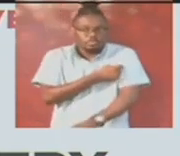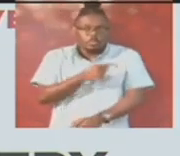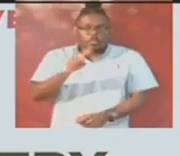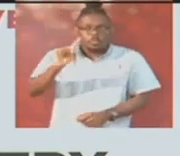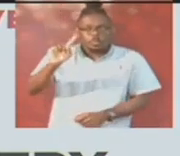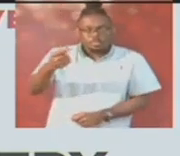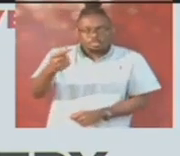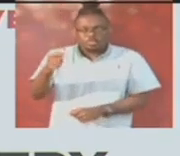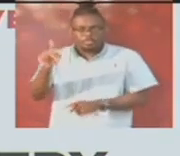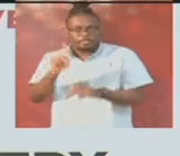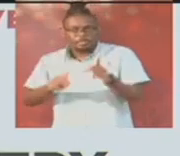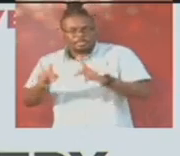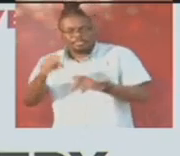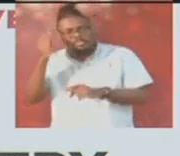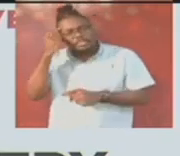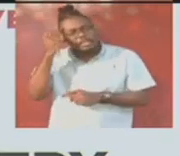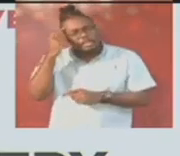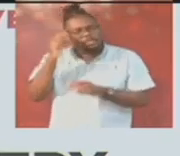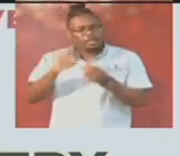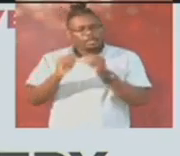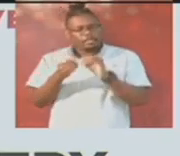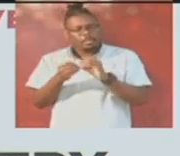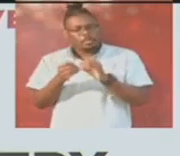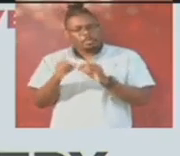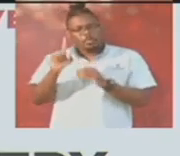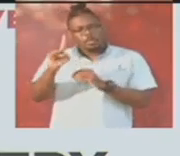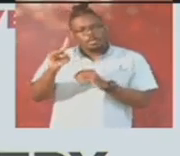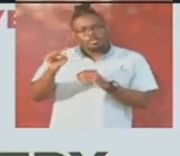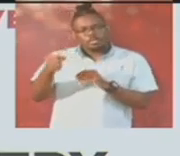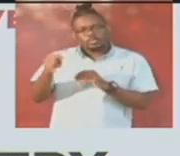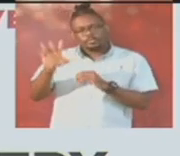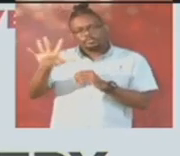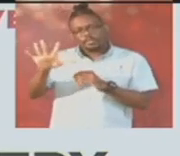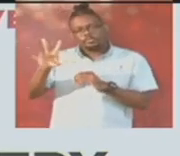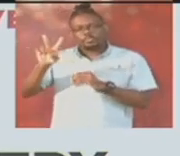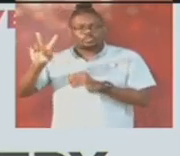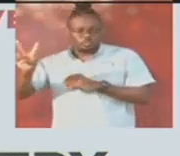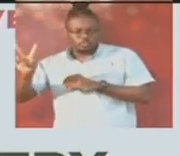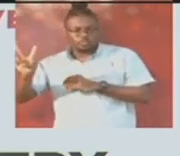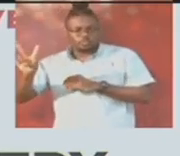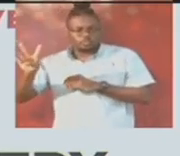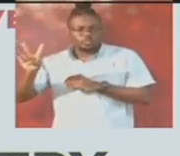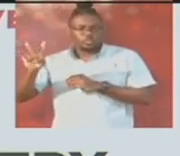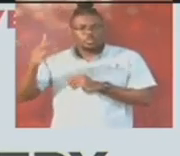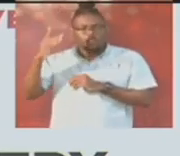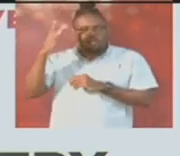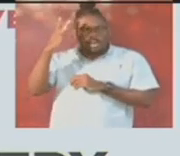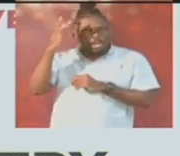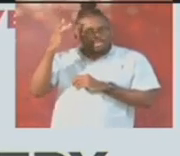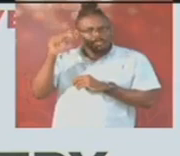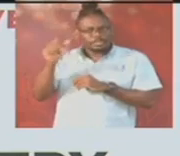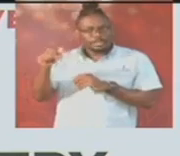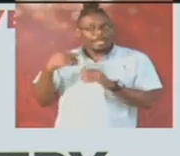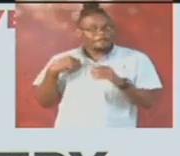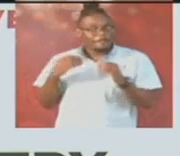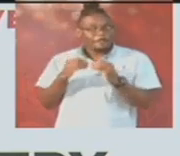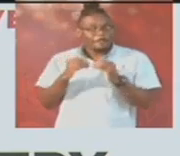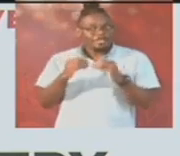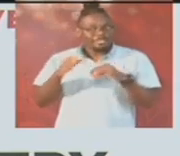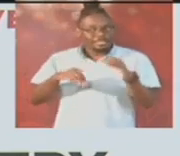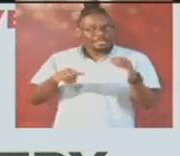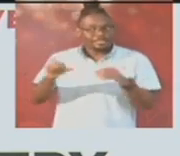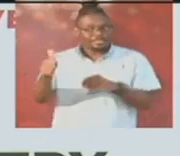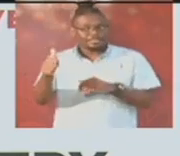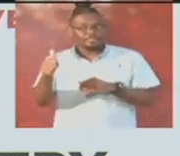number was around 1,152, because the vials actually had more than 10 doses per